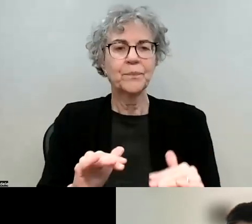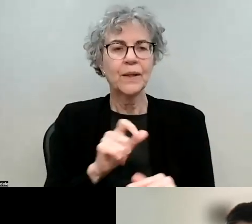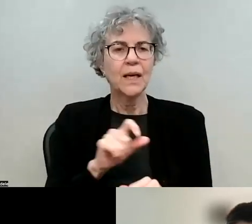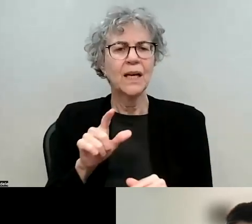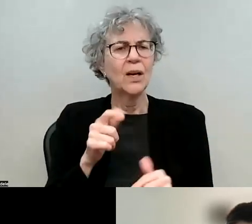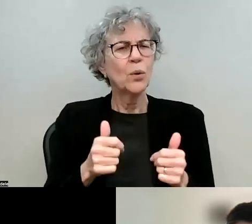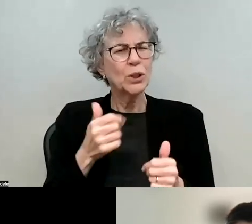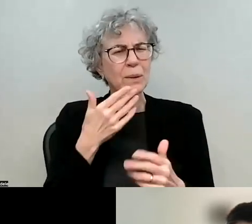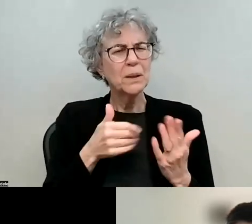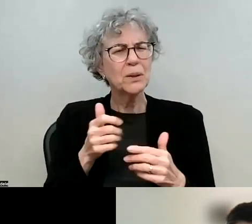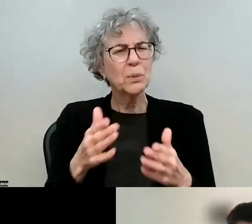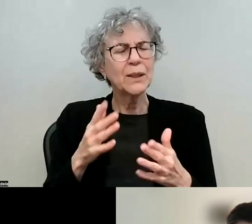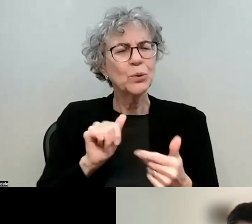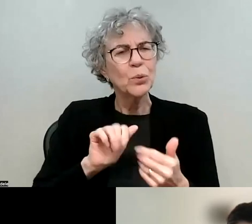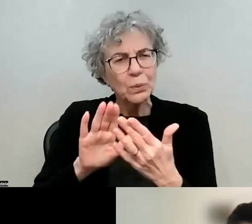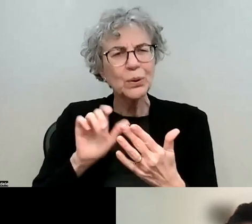a builder